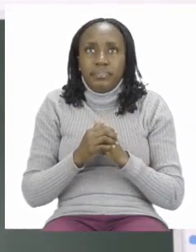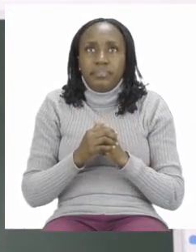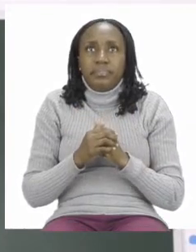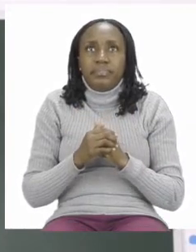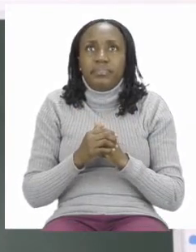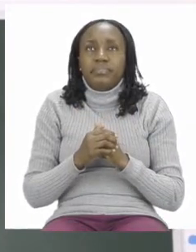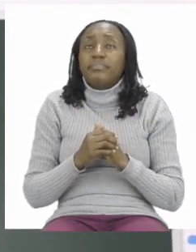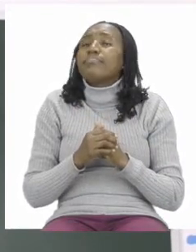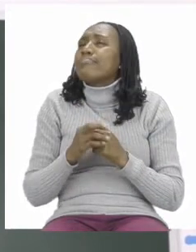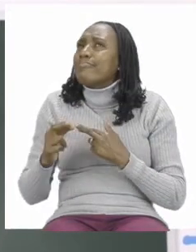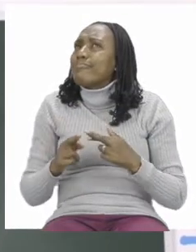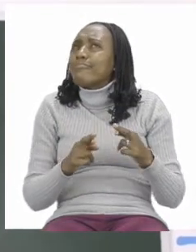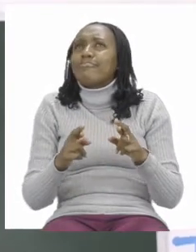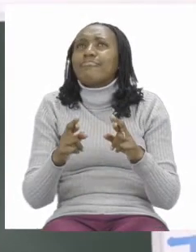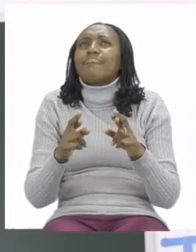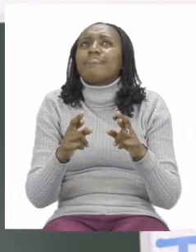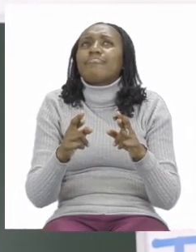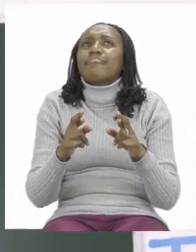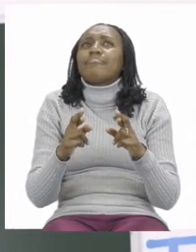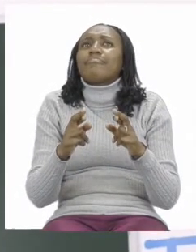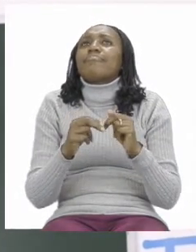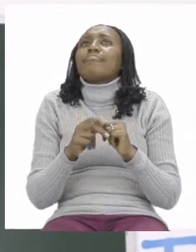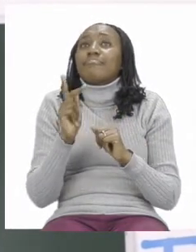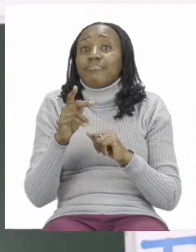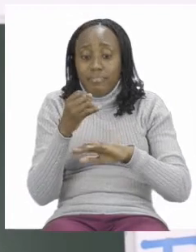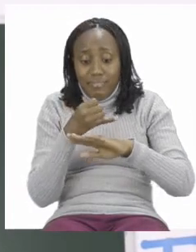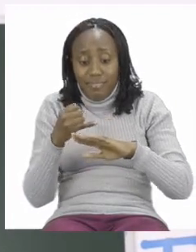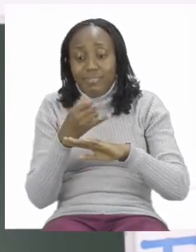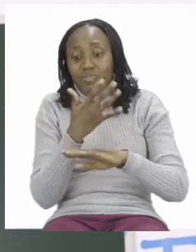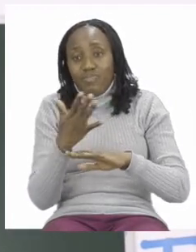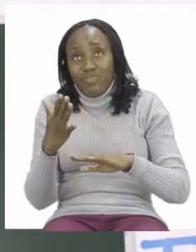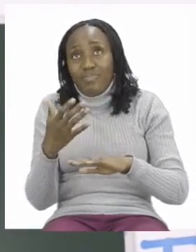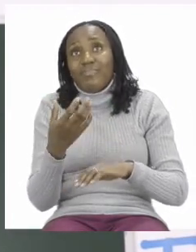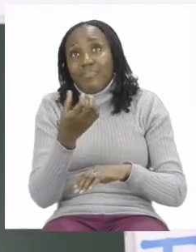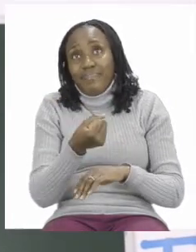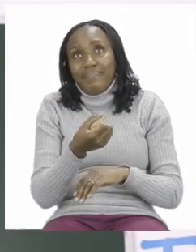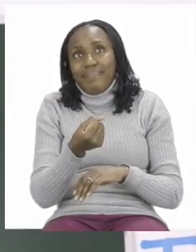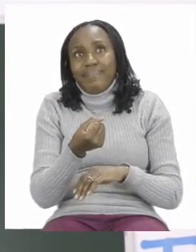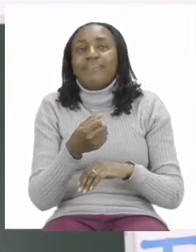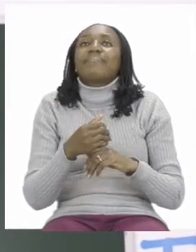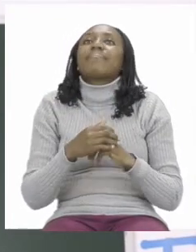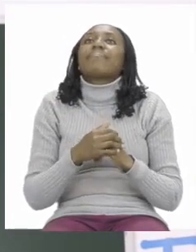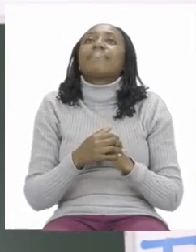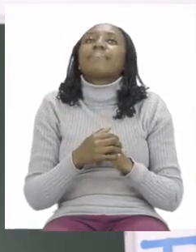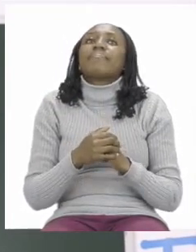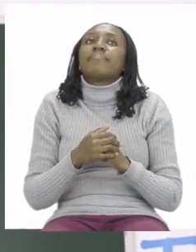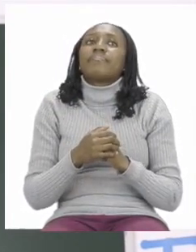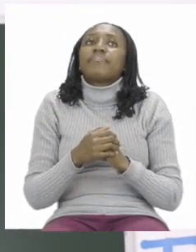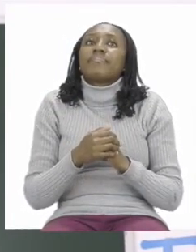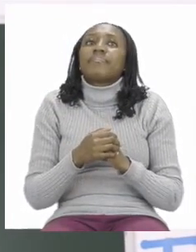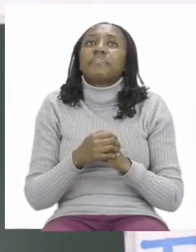Now a river is another water source that also gets its water from